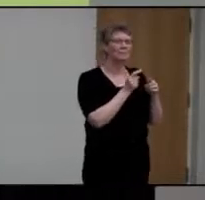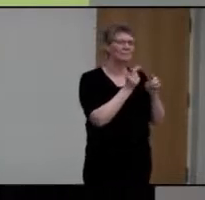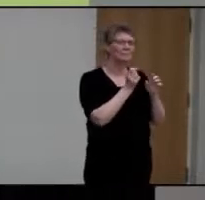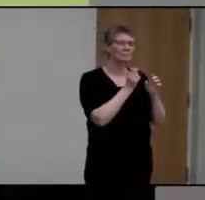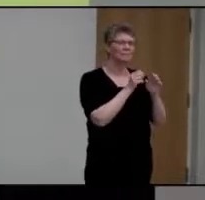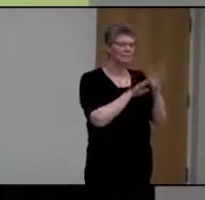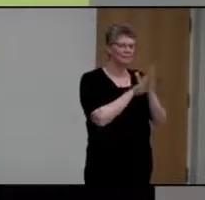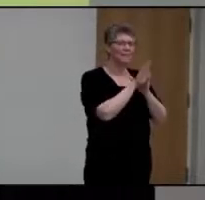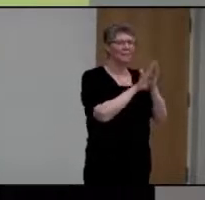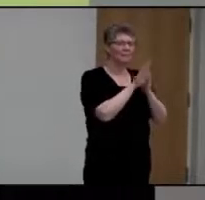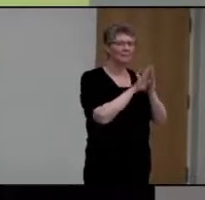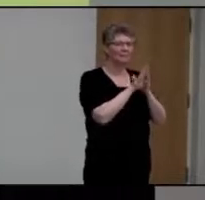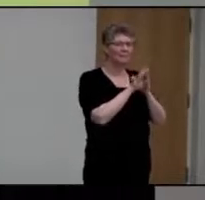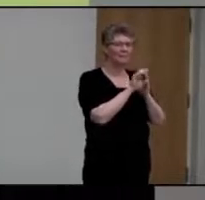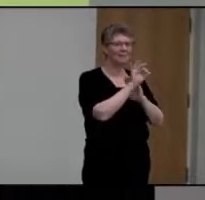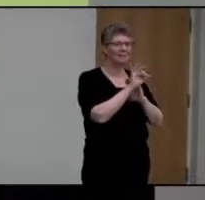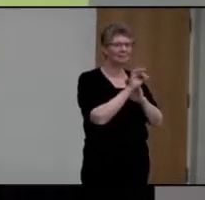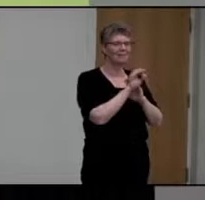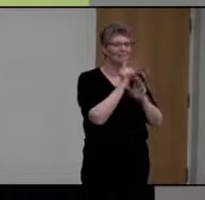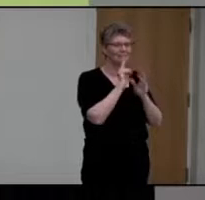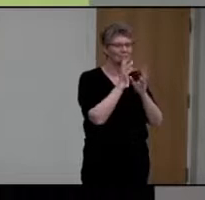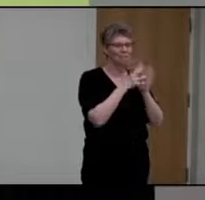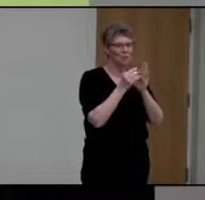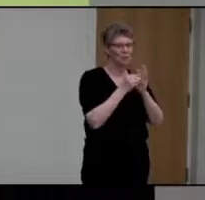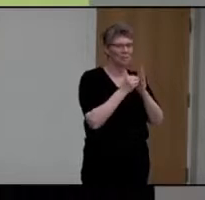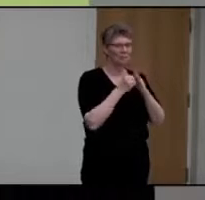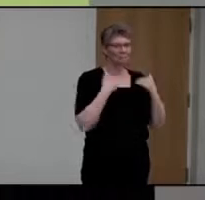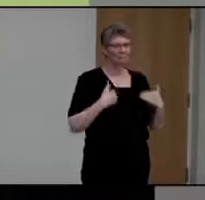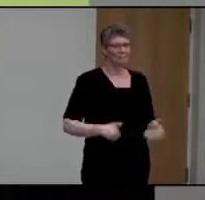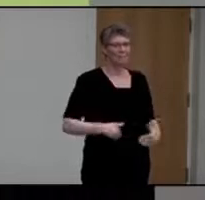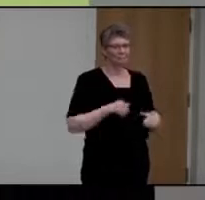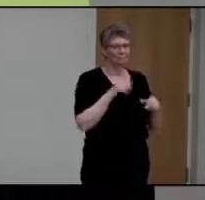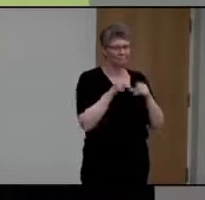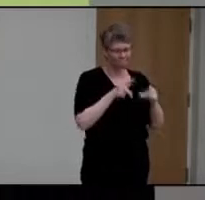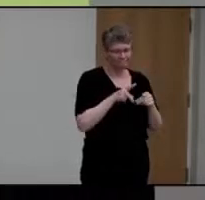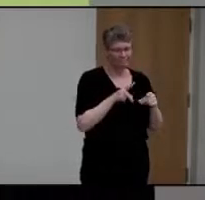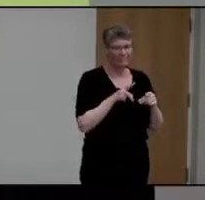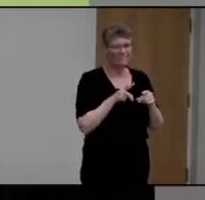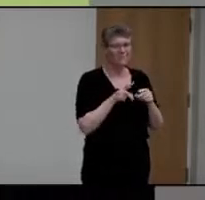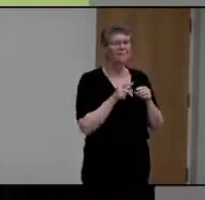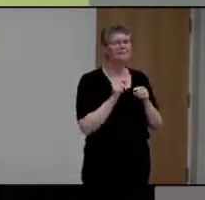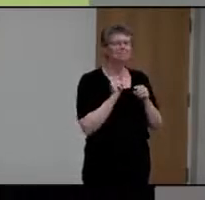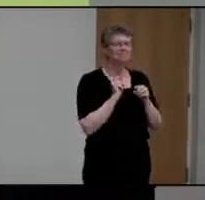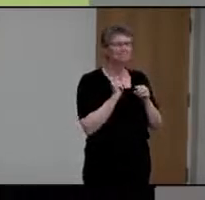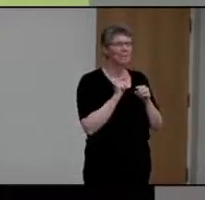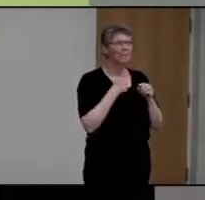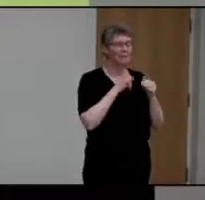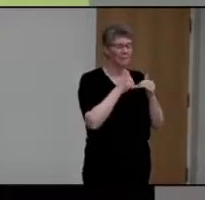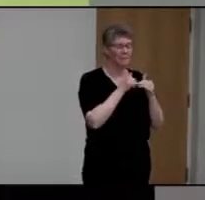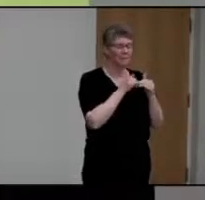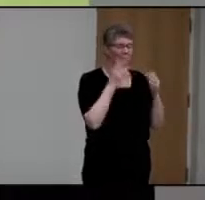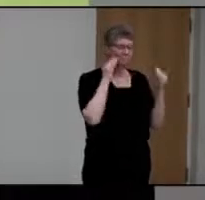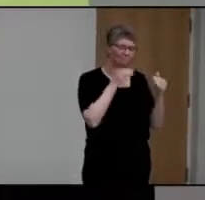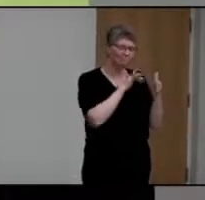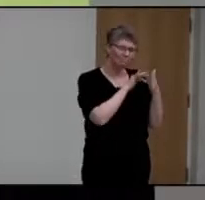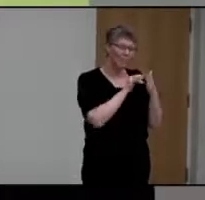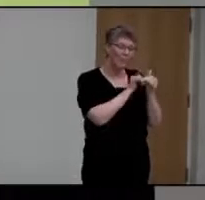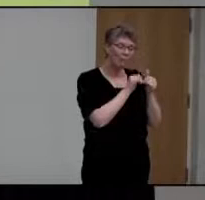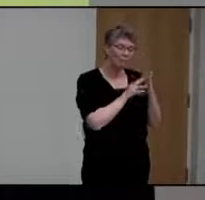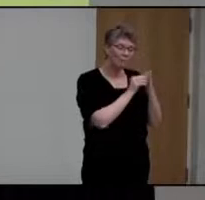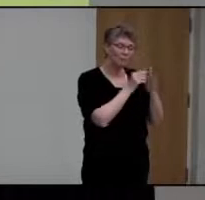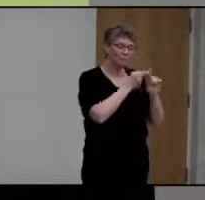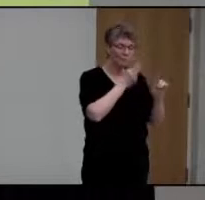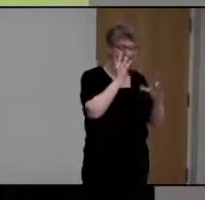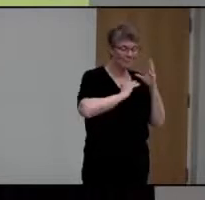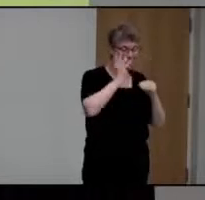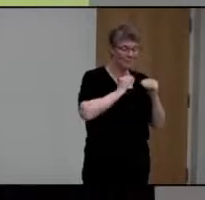was exploring how a reflective learning, so how we learn from our experiences and primarily from our failures. And the high level